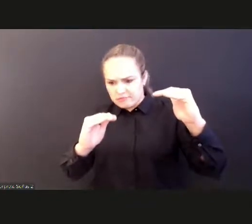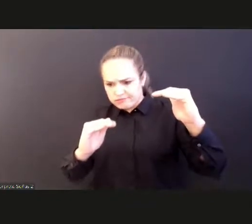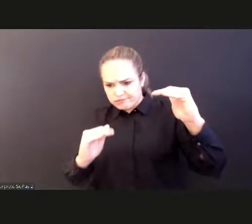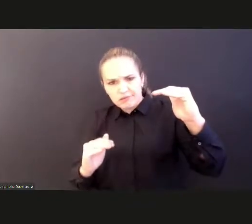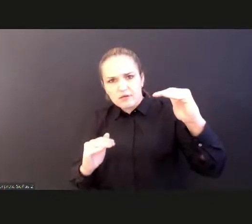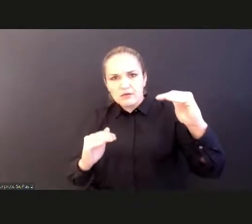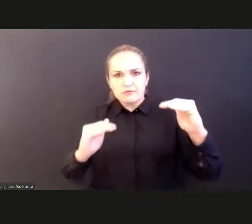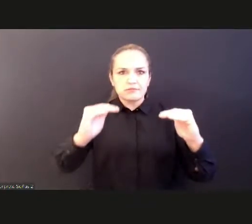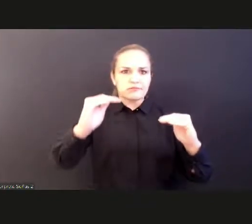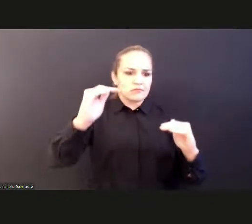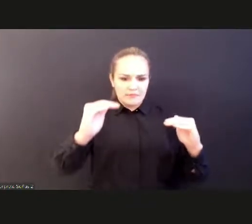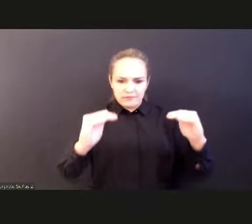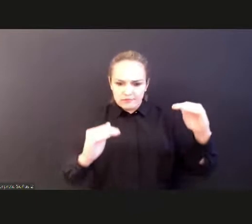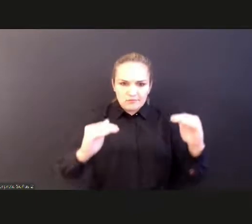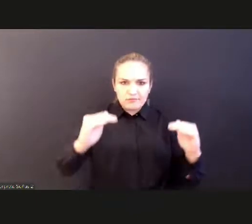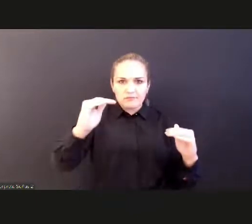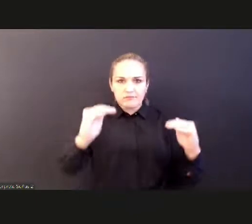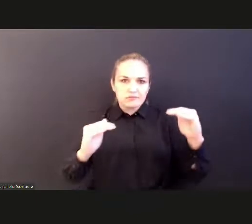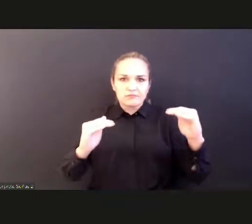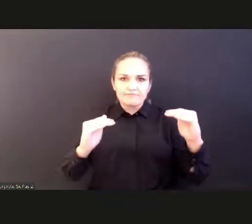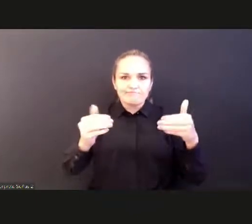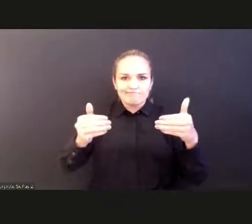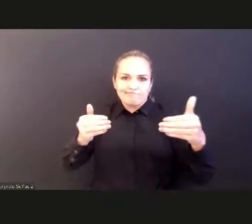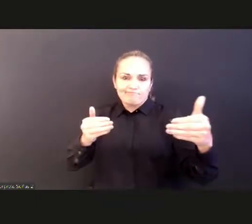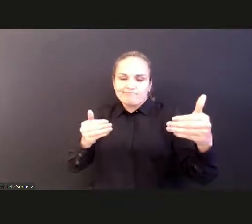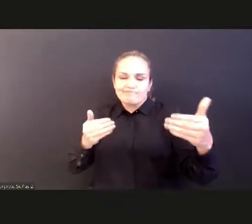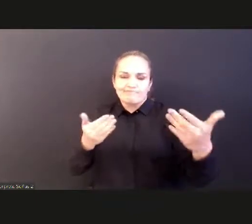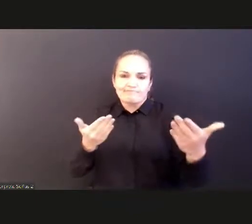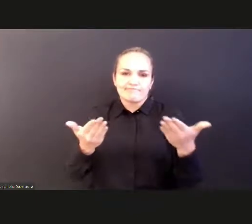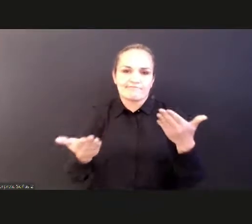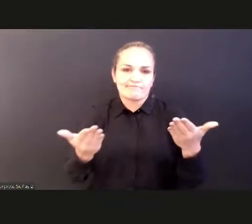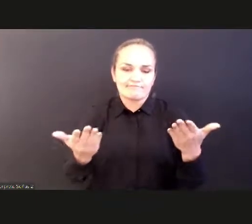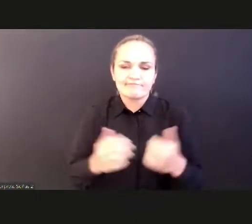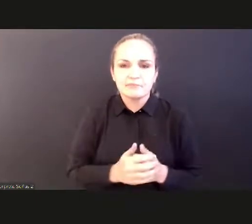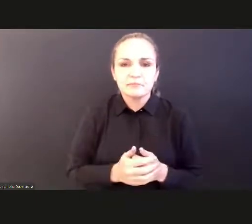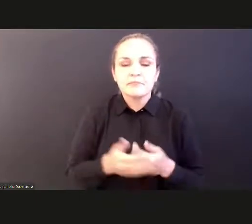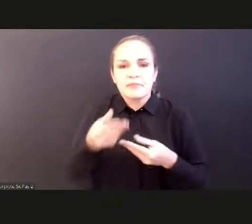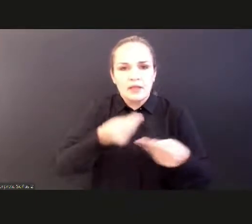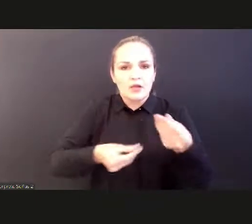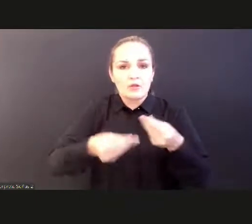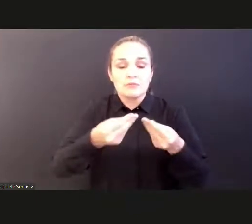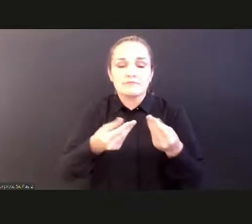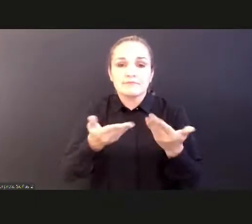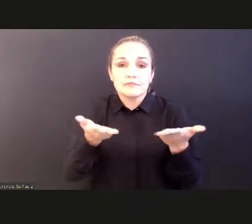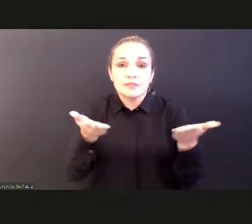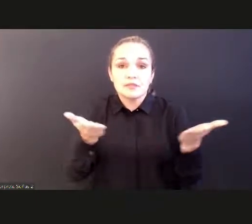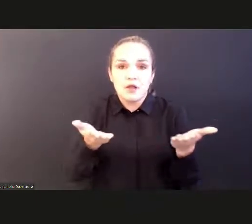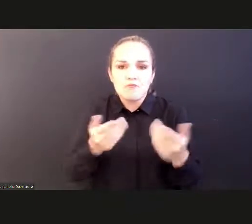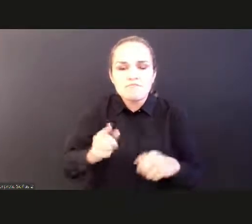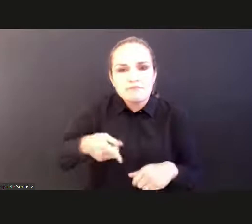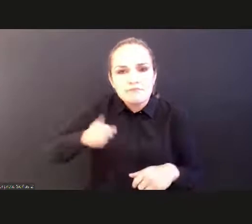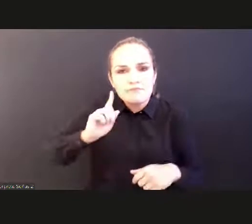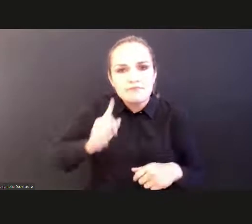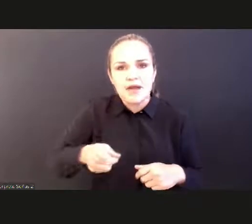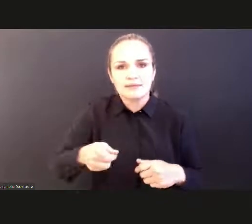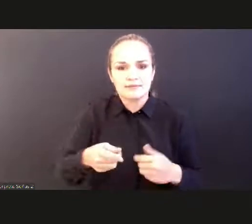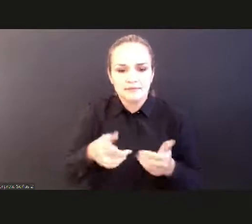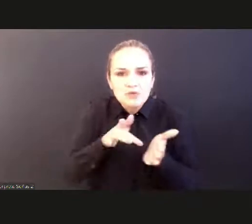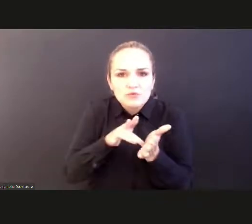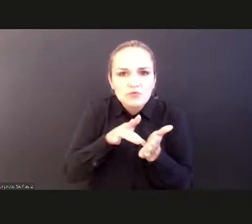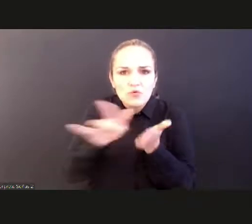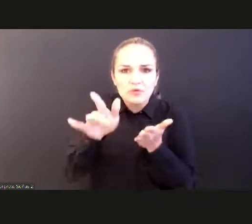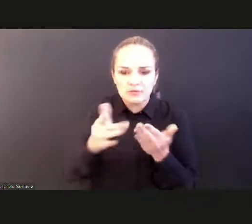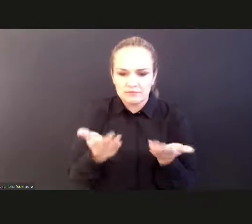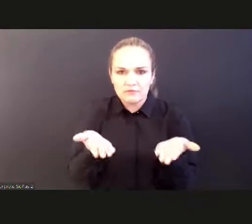economy. It's urgent to close digital gaps between countries